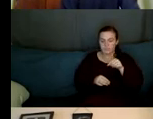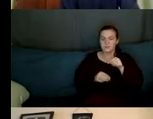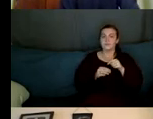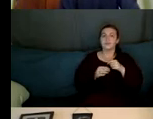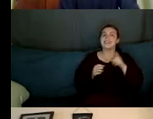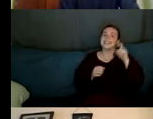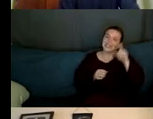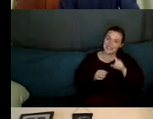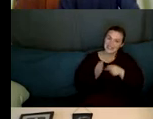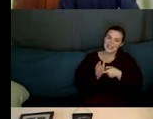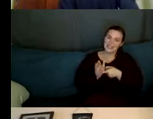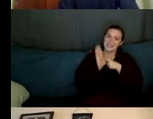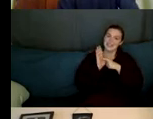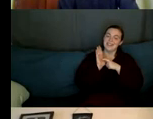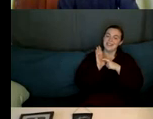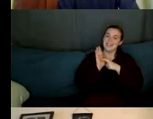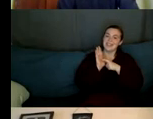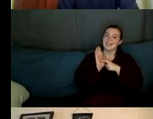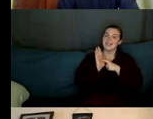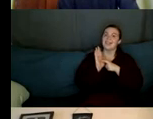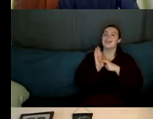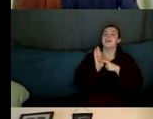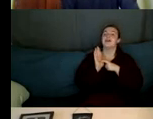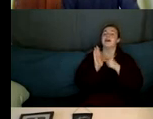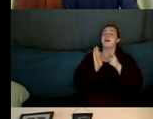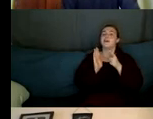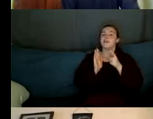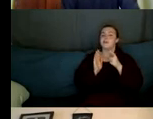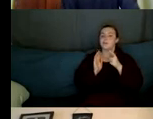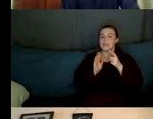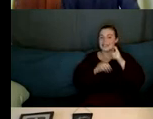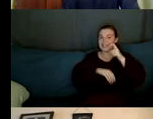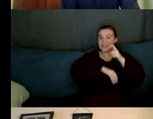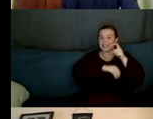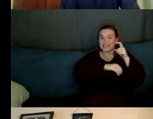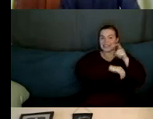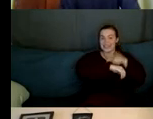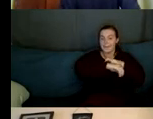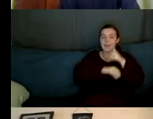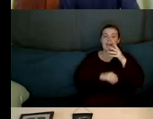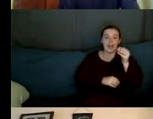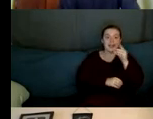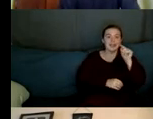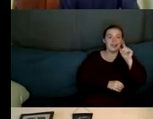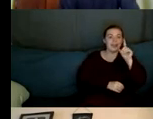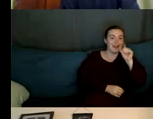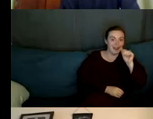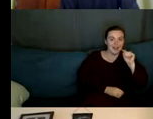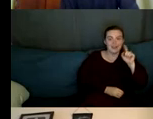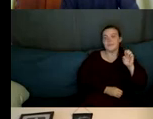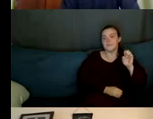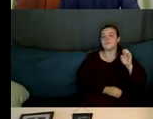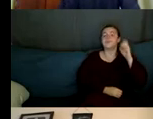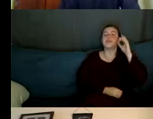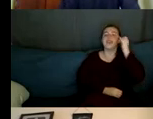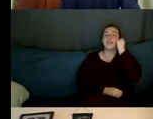to go across the international date line, which I don't want to have to manually figure out what all